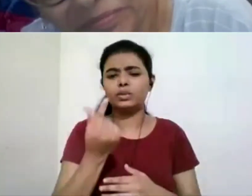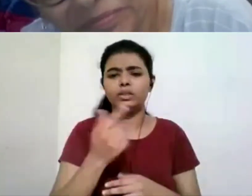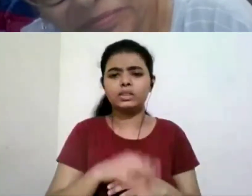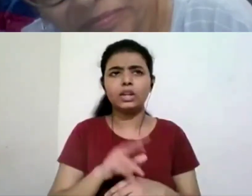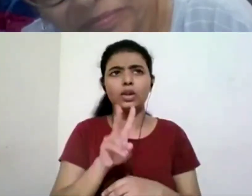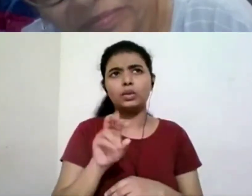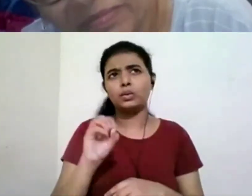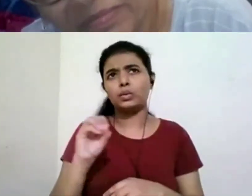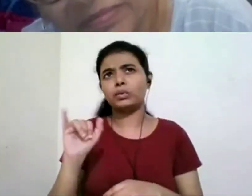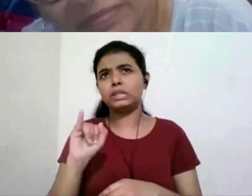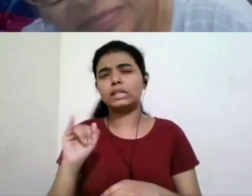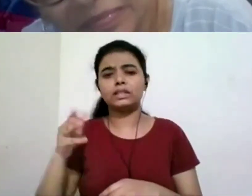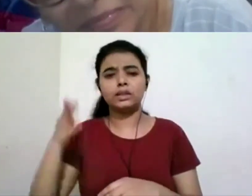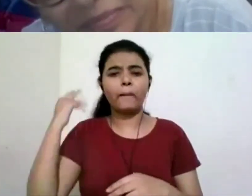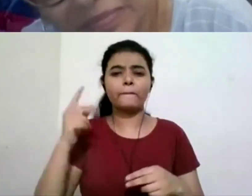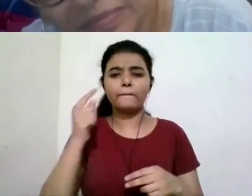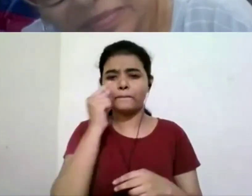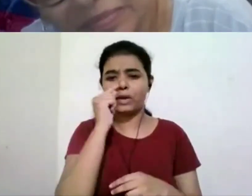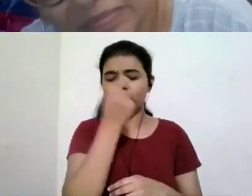2006 Madras High Court judgment,